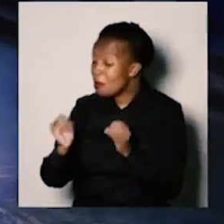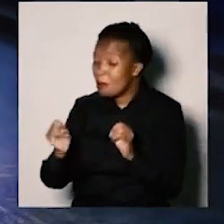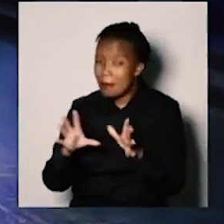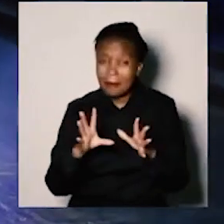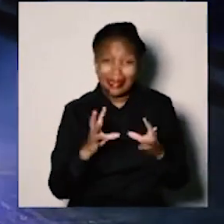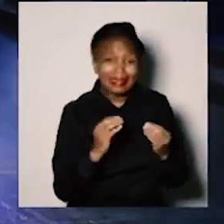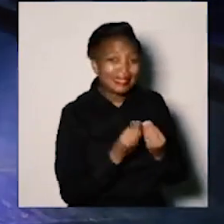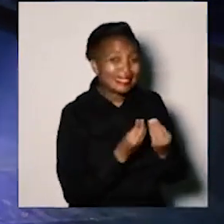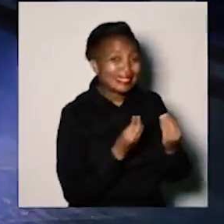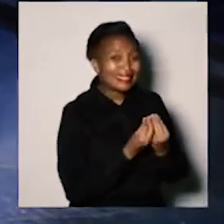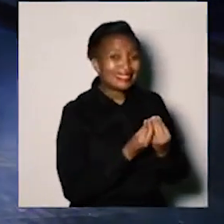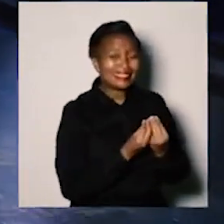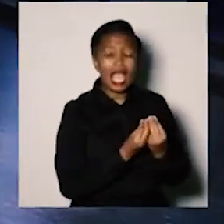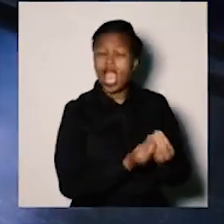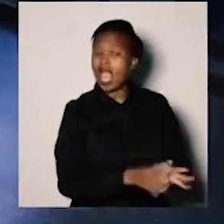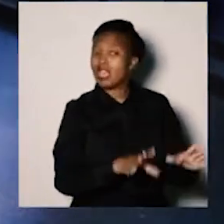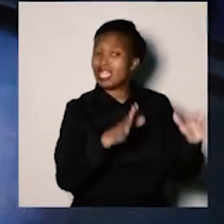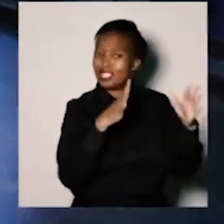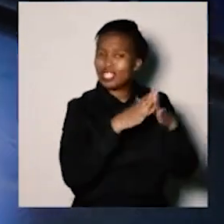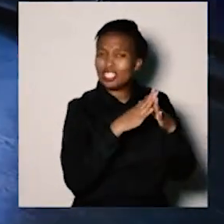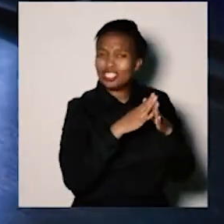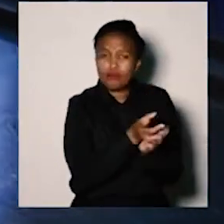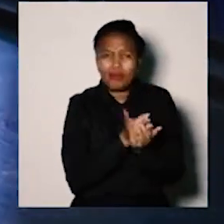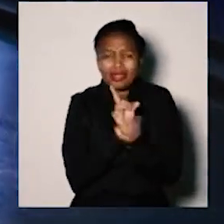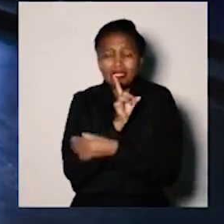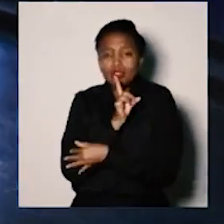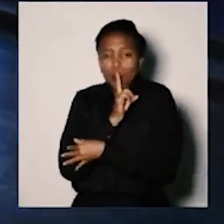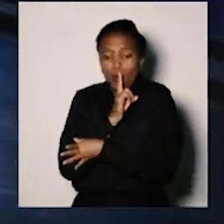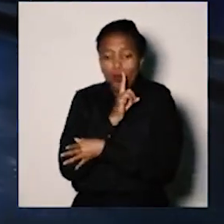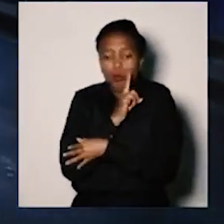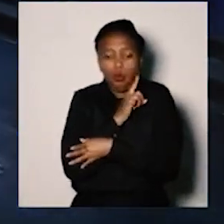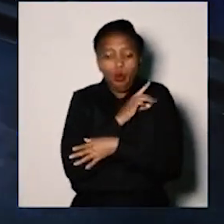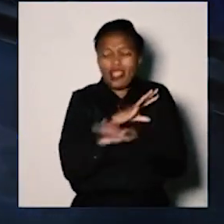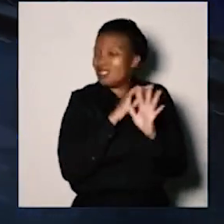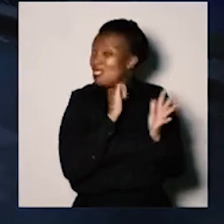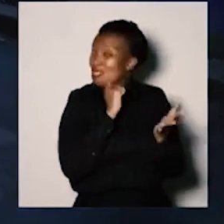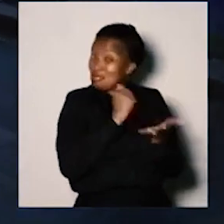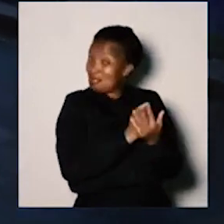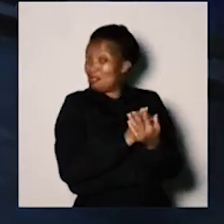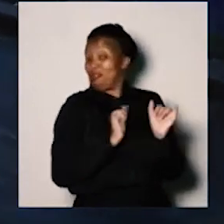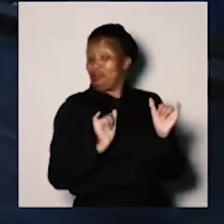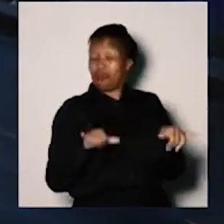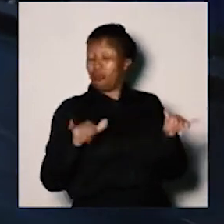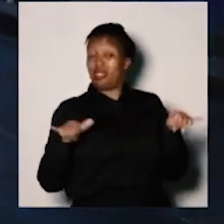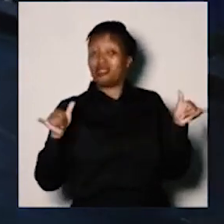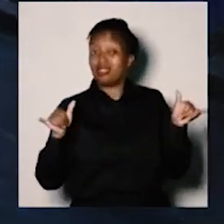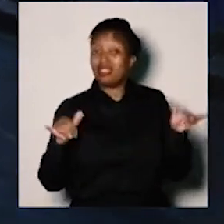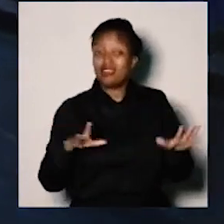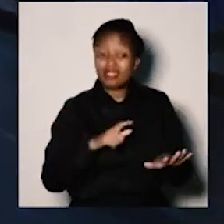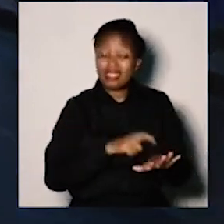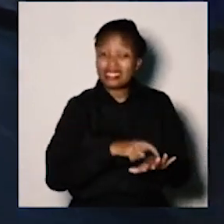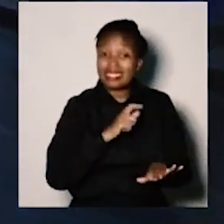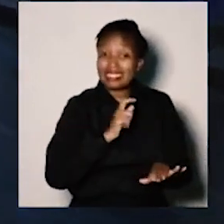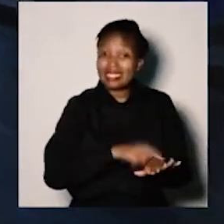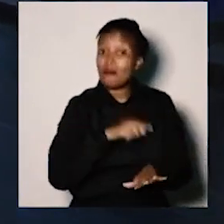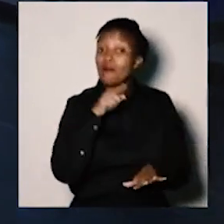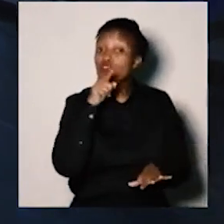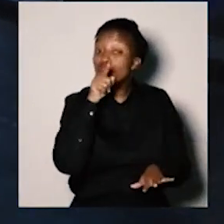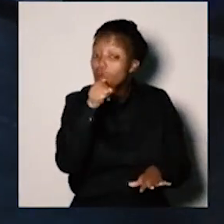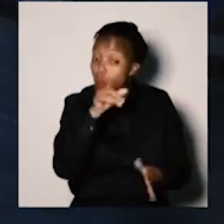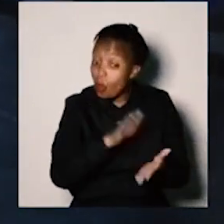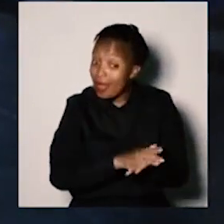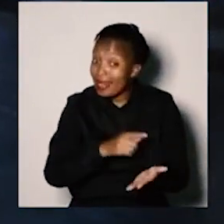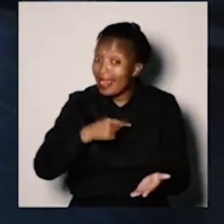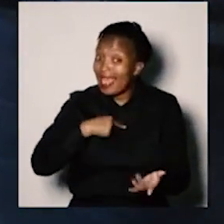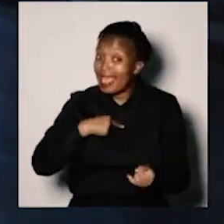docile. The church has not been doing what it should be doing. If there's a time when you and I should really be going after people